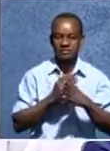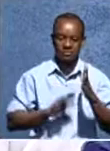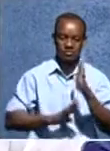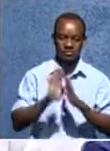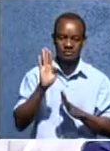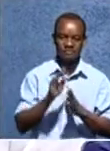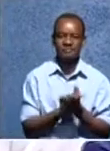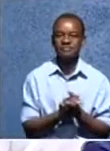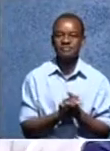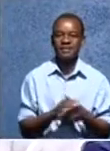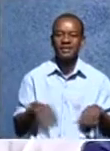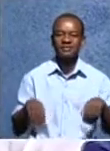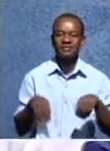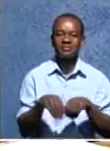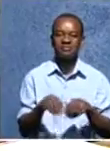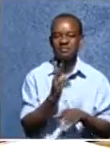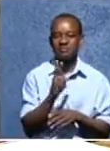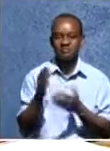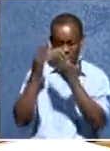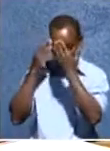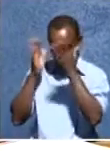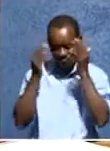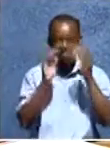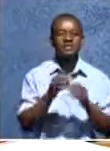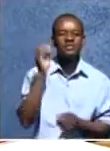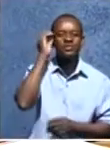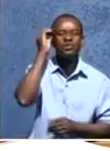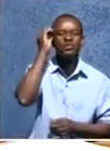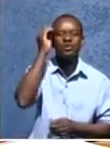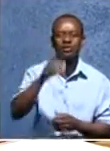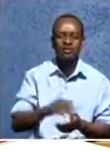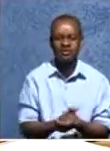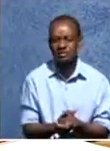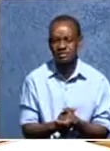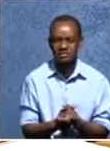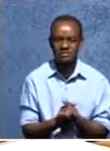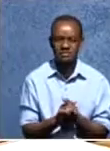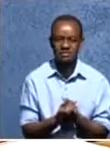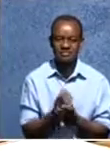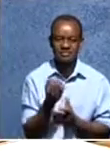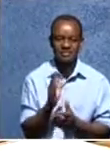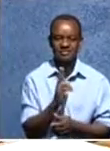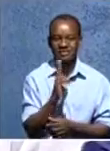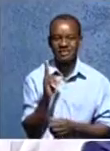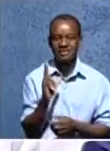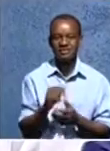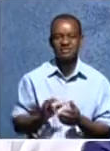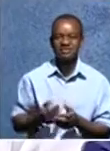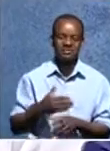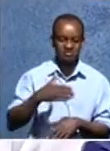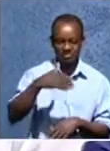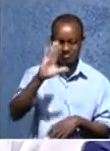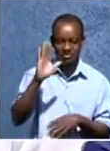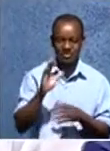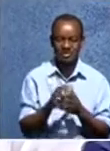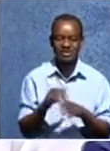make people aware that they can take on specials. And currently there's a special running for those who want to go to Easter. If they had made the good